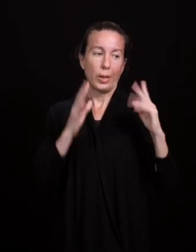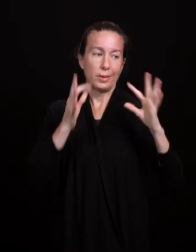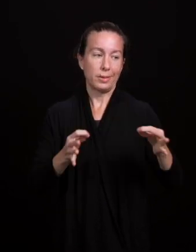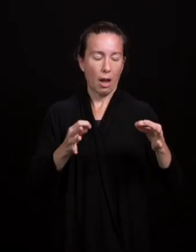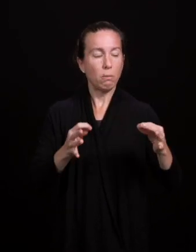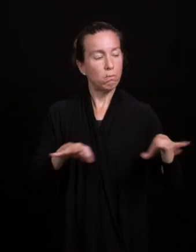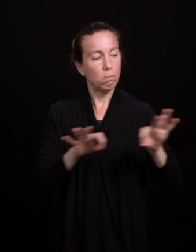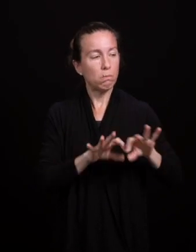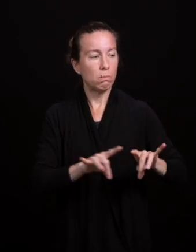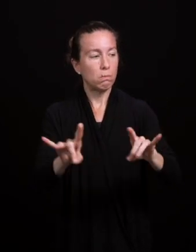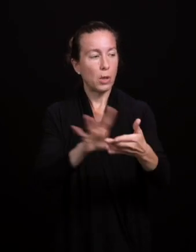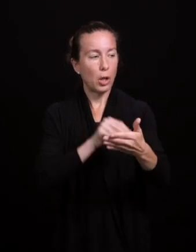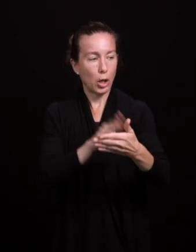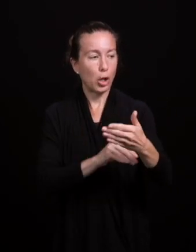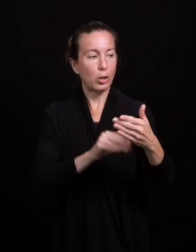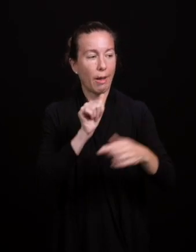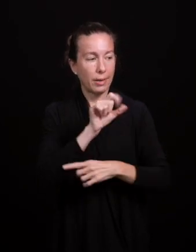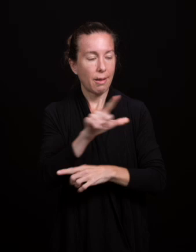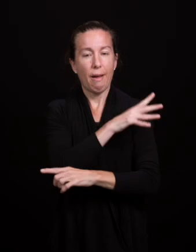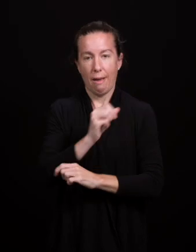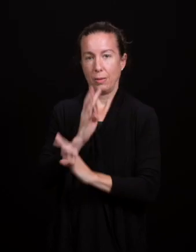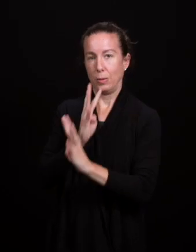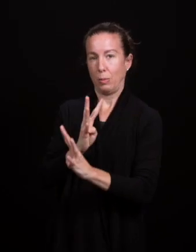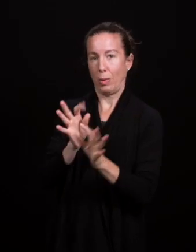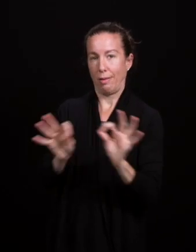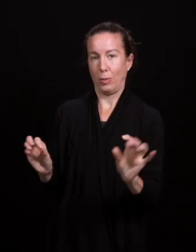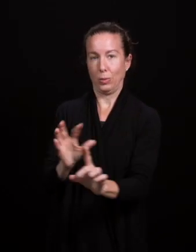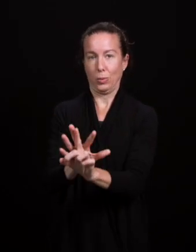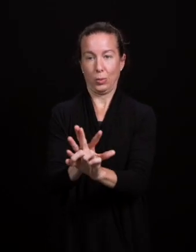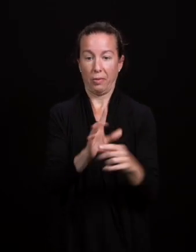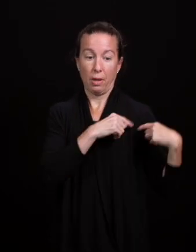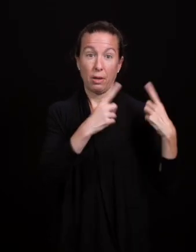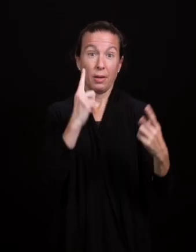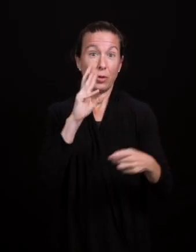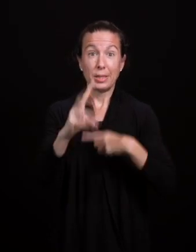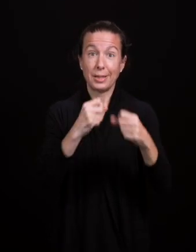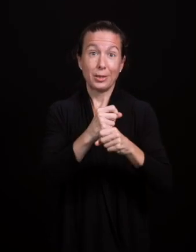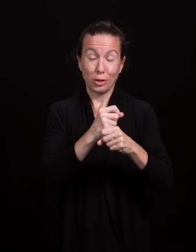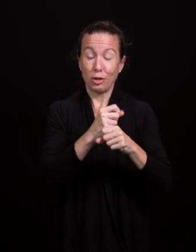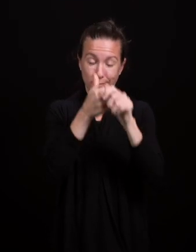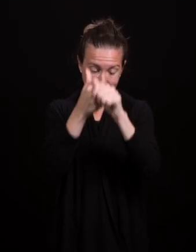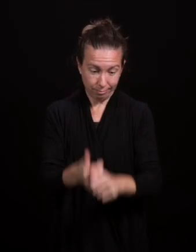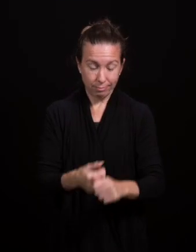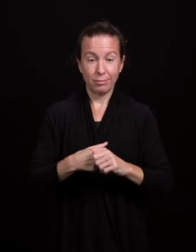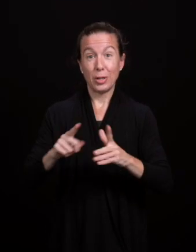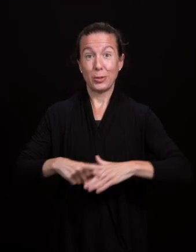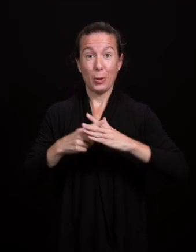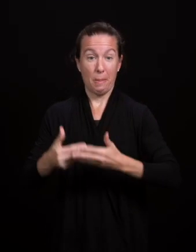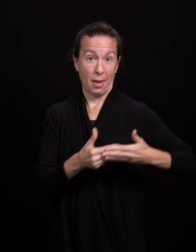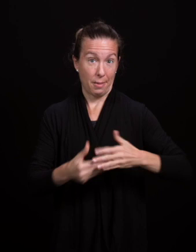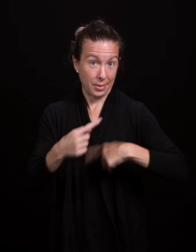and do spoken language. And then we just kept on that path for the last 6 years. We started with baby